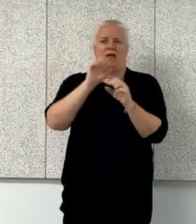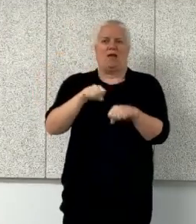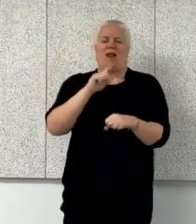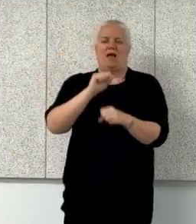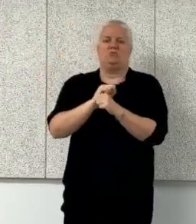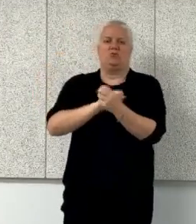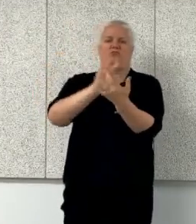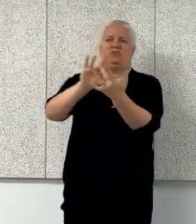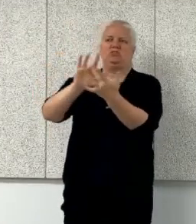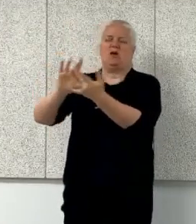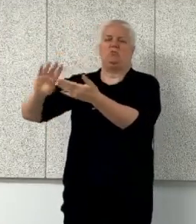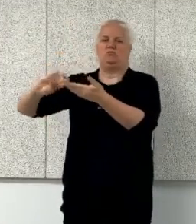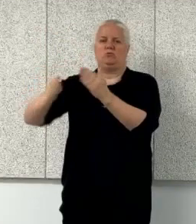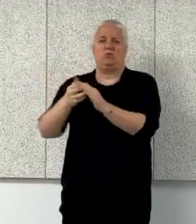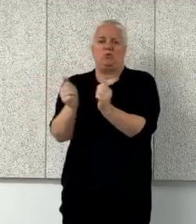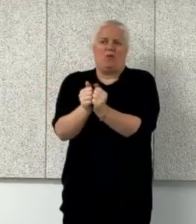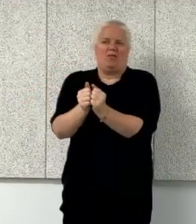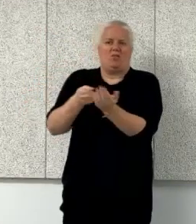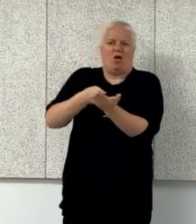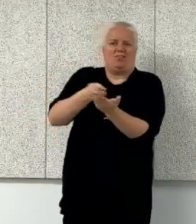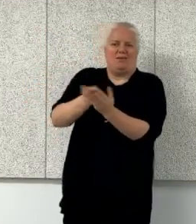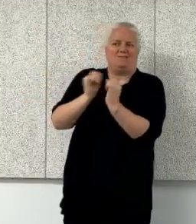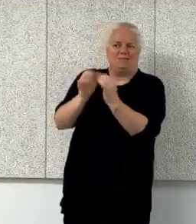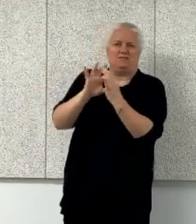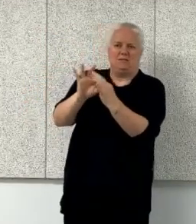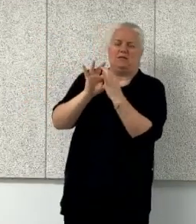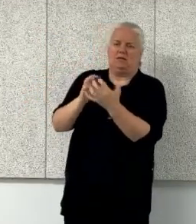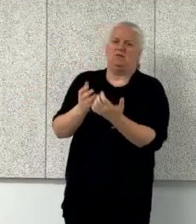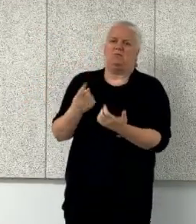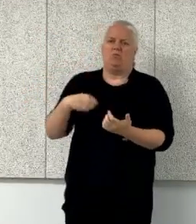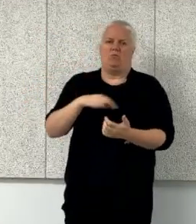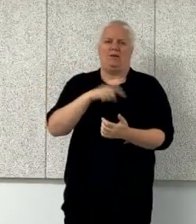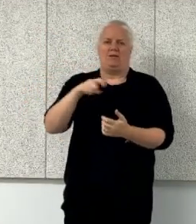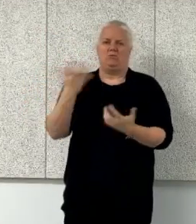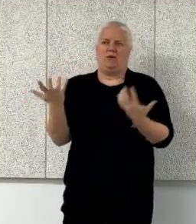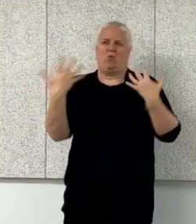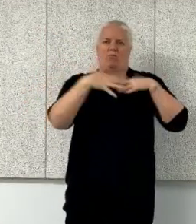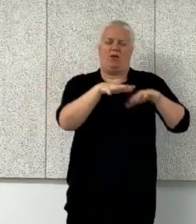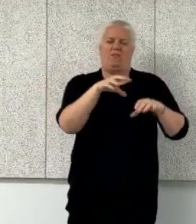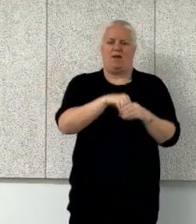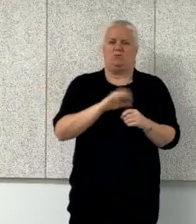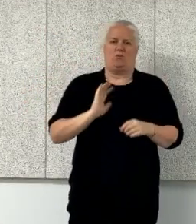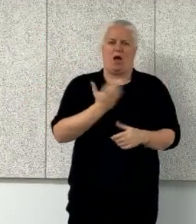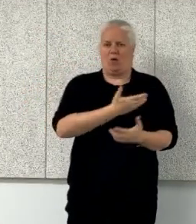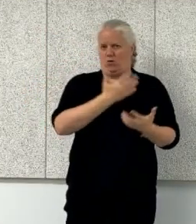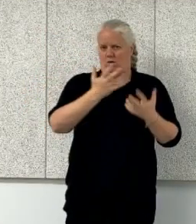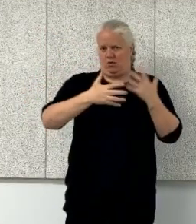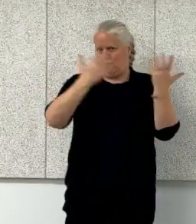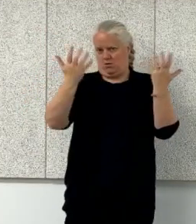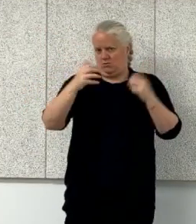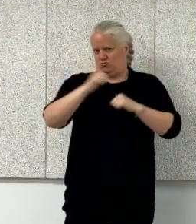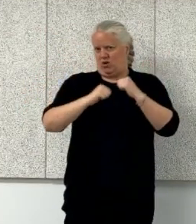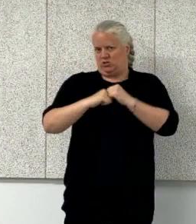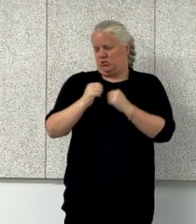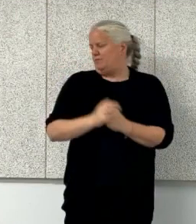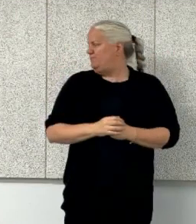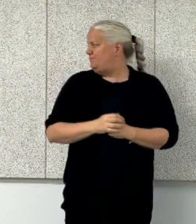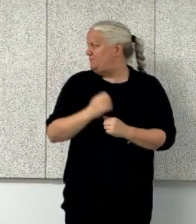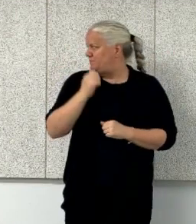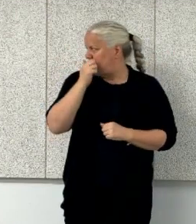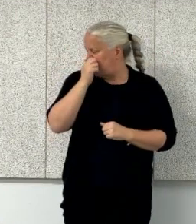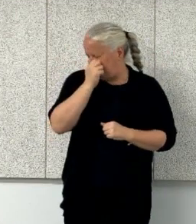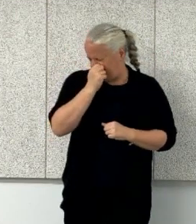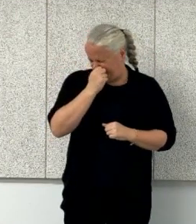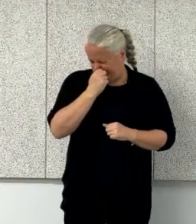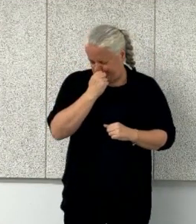sort of incorporate that into our fibers so that we can do the best work. Beth, I want to ask you the next question because it's related to programming.